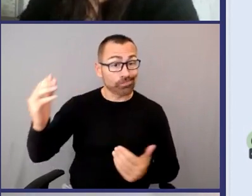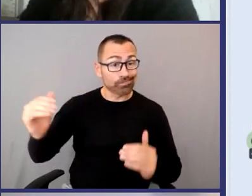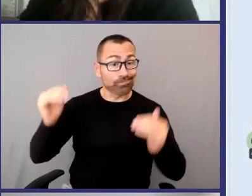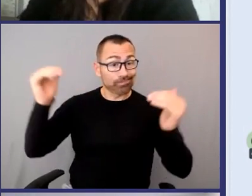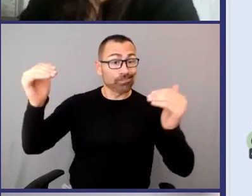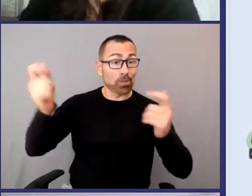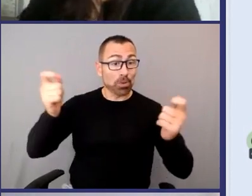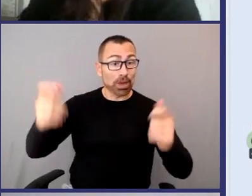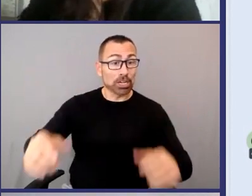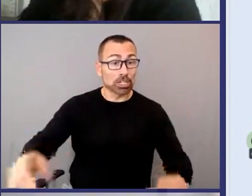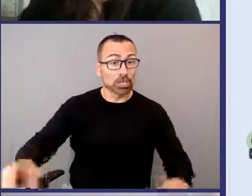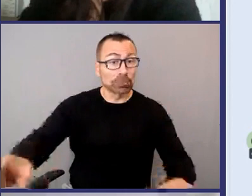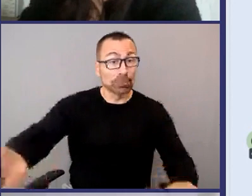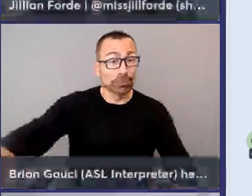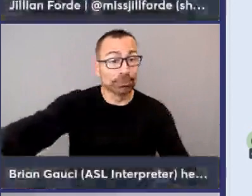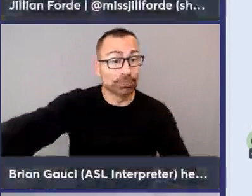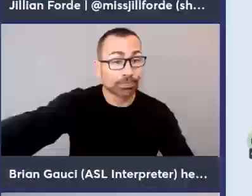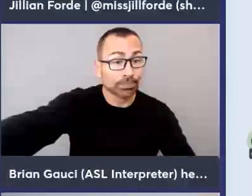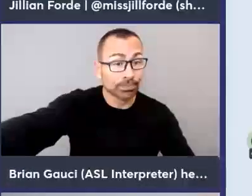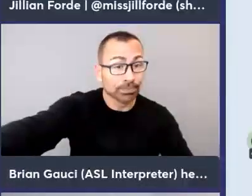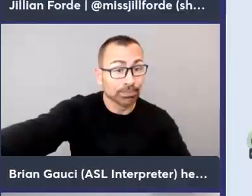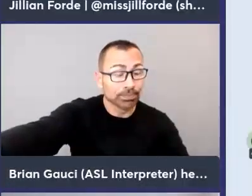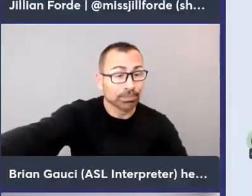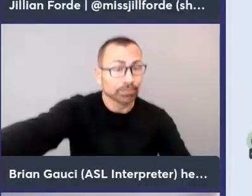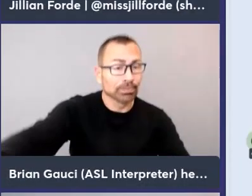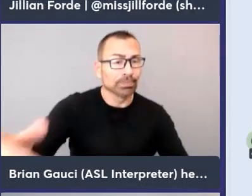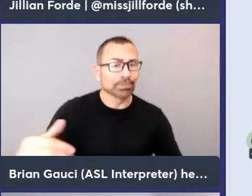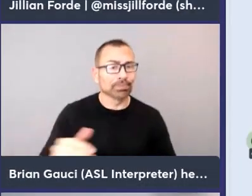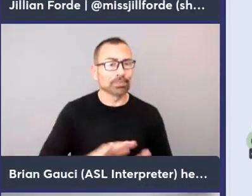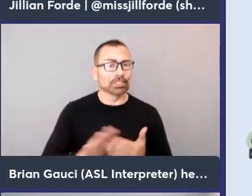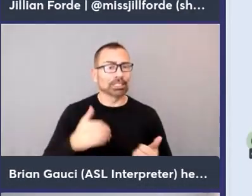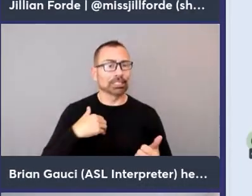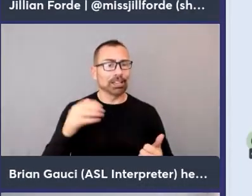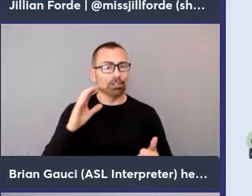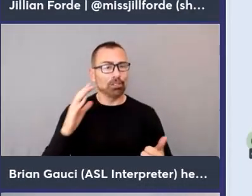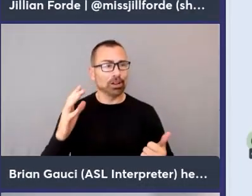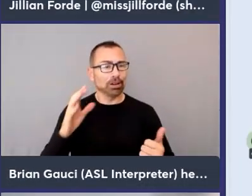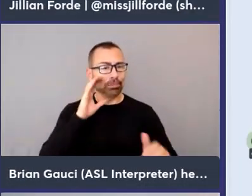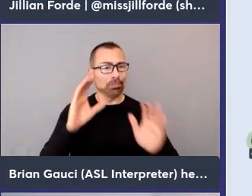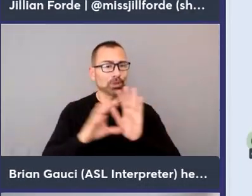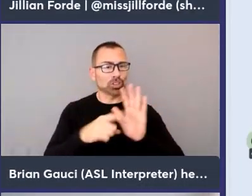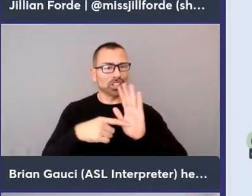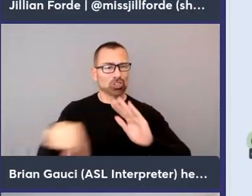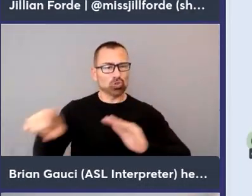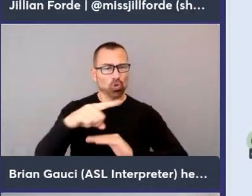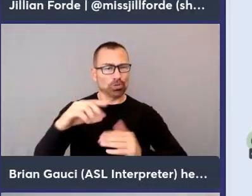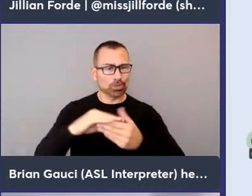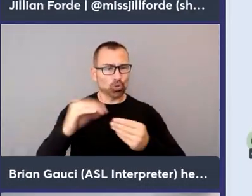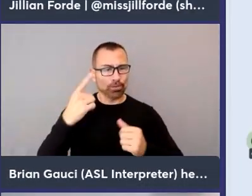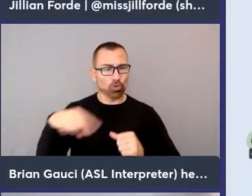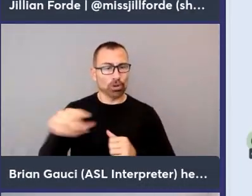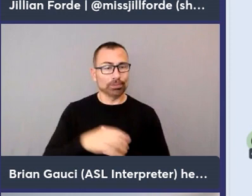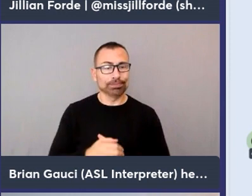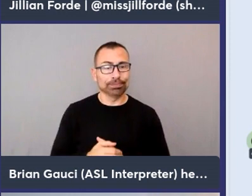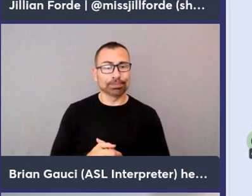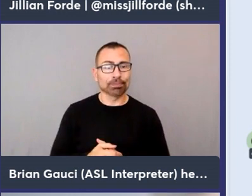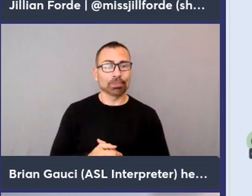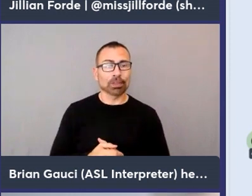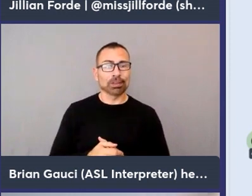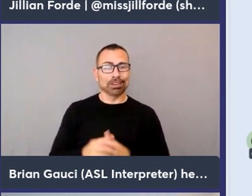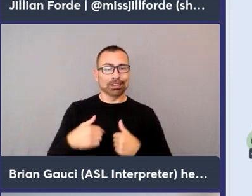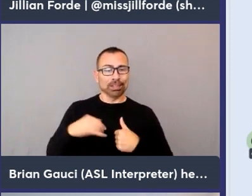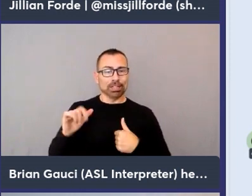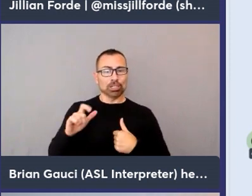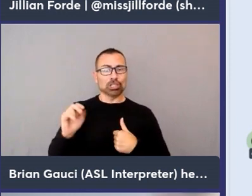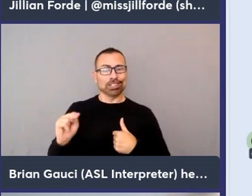much nicer to have a very pretty picture that shows off the story for you. I like it. So Dave, I know we've been seeing a lot of